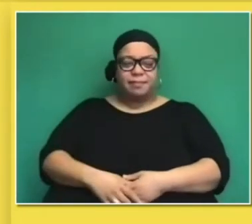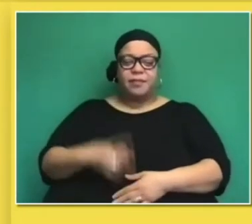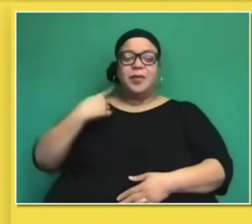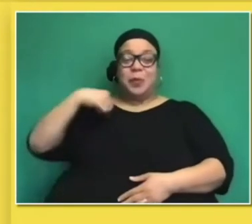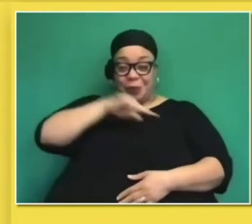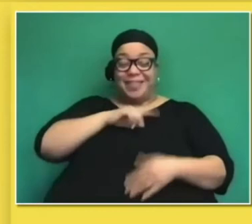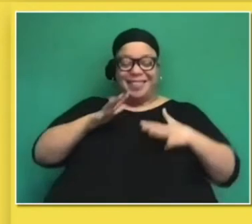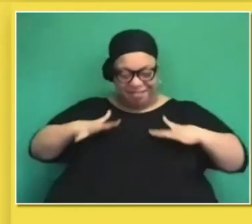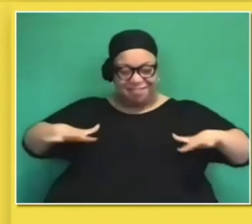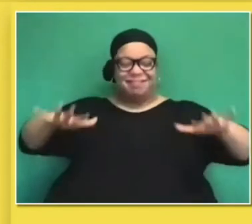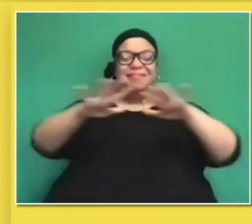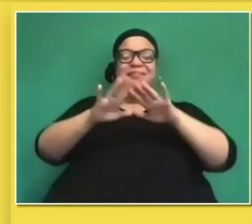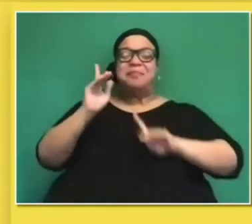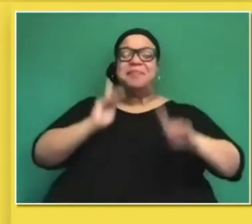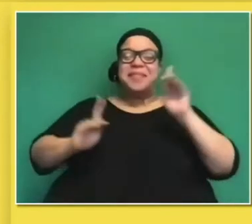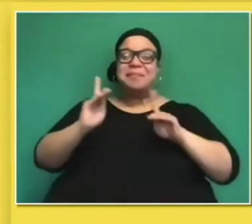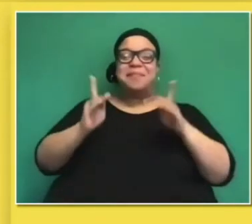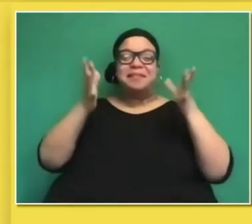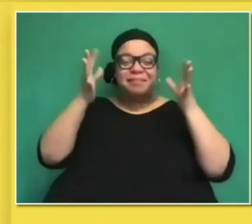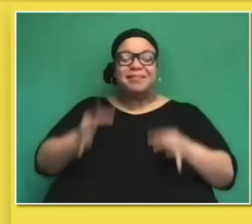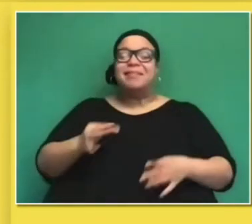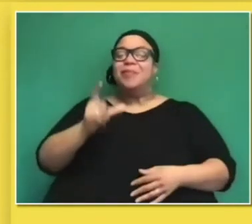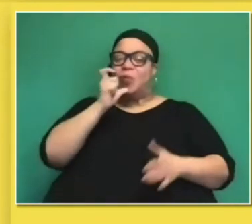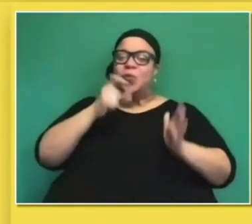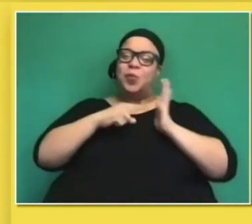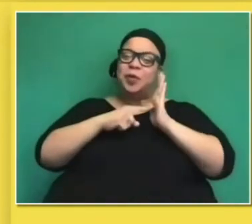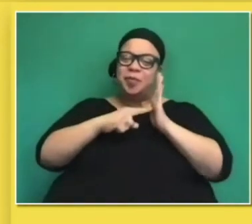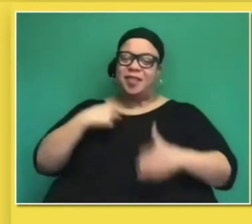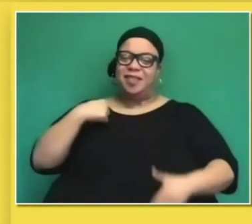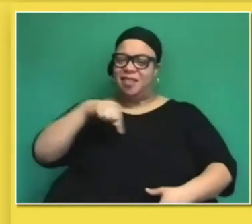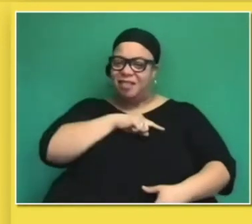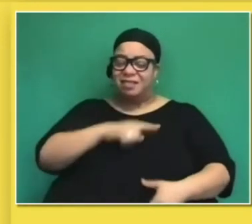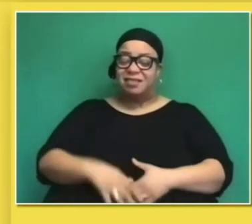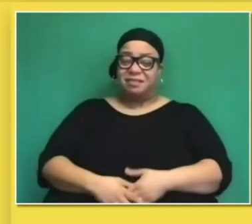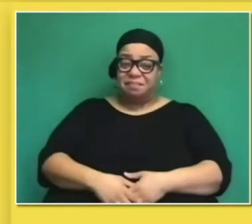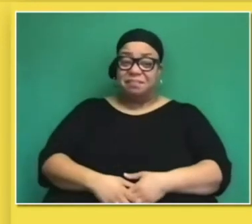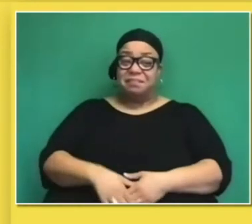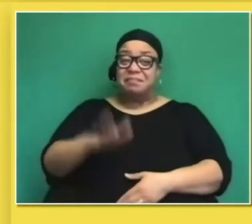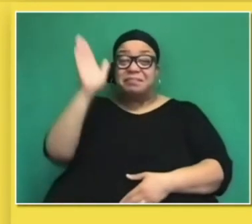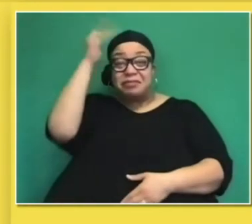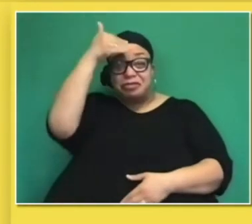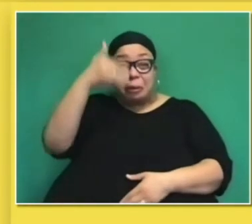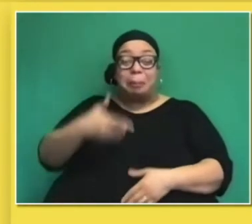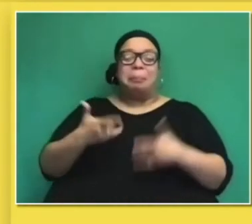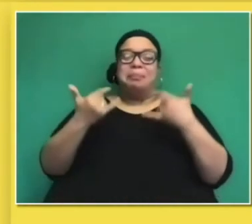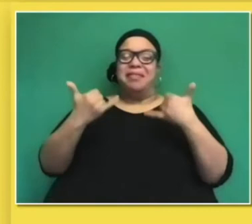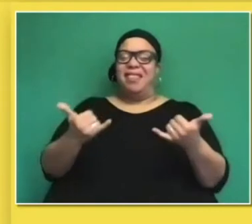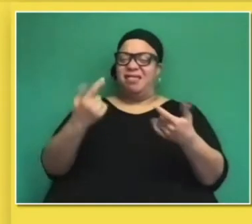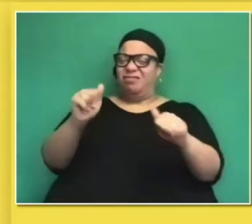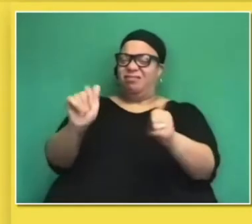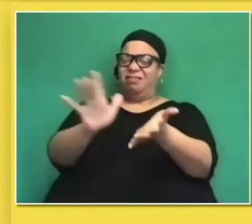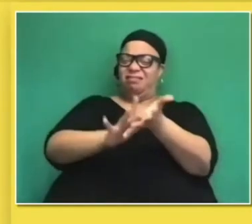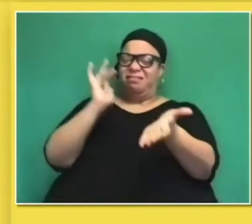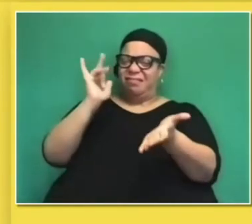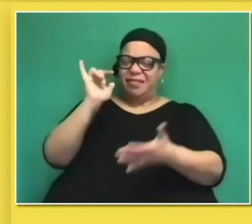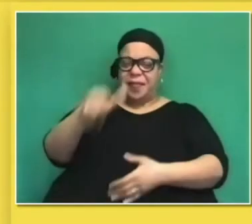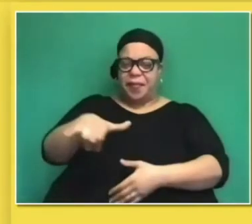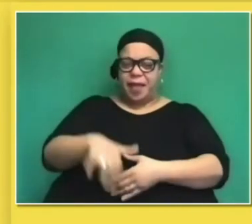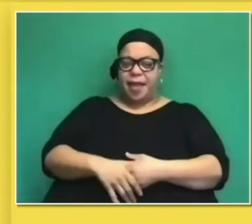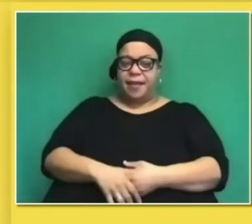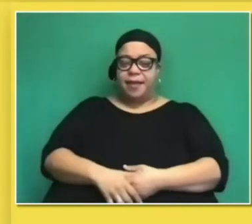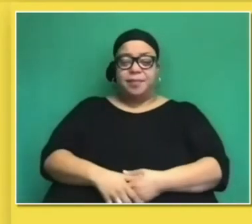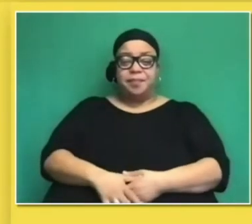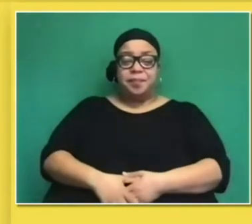He simply exploited it. The map was created, the idea was created in 1968,